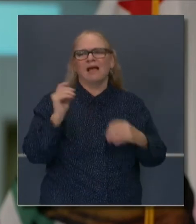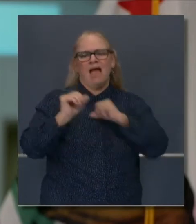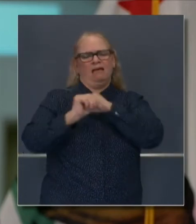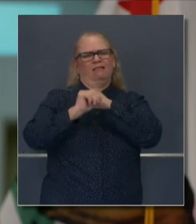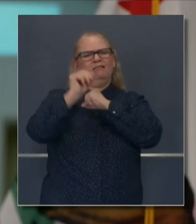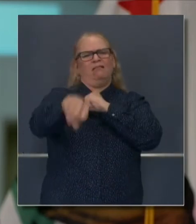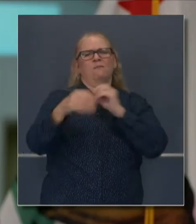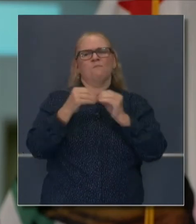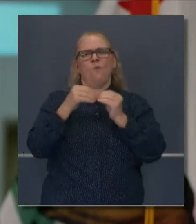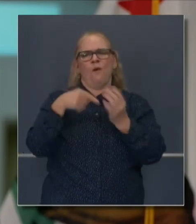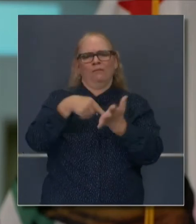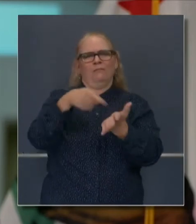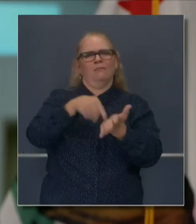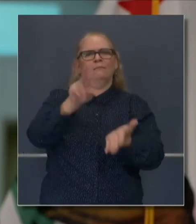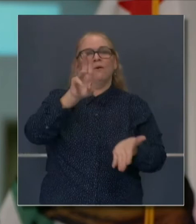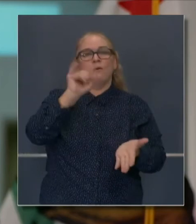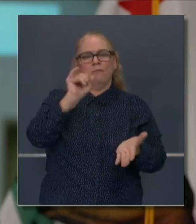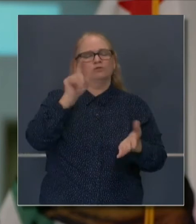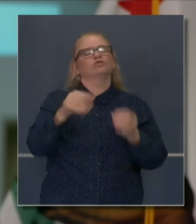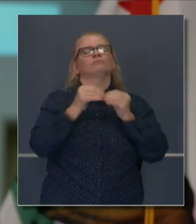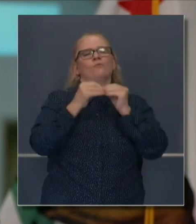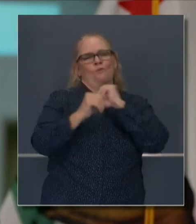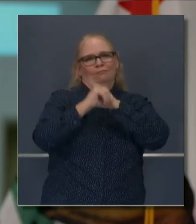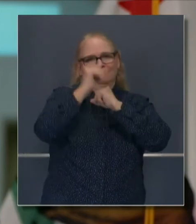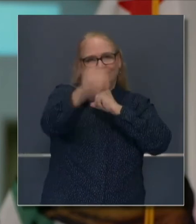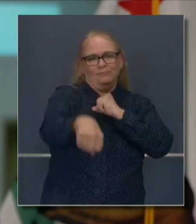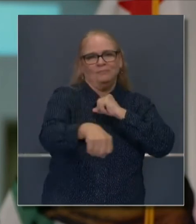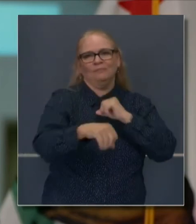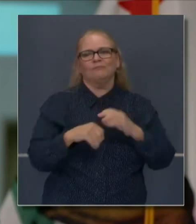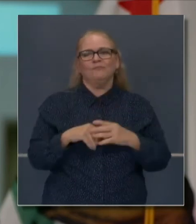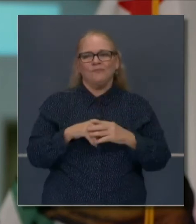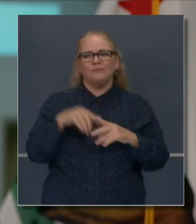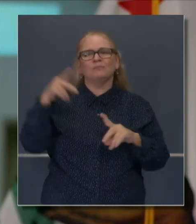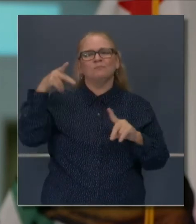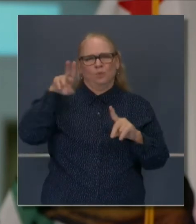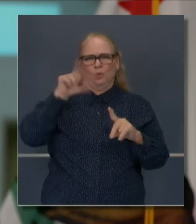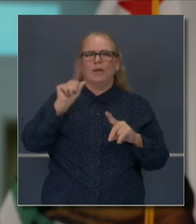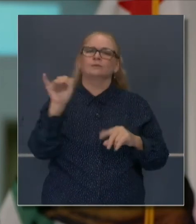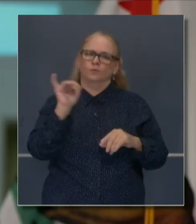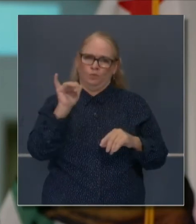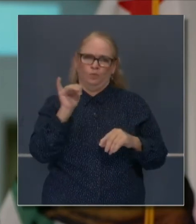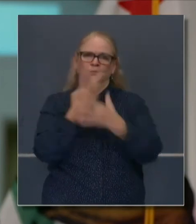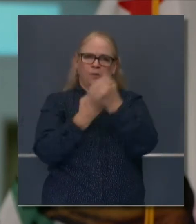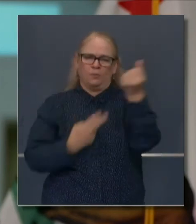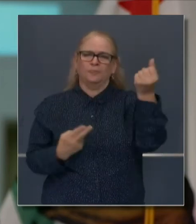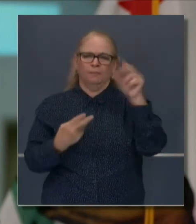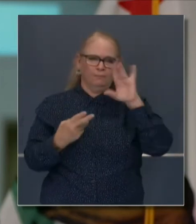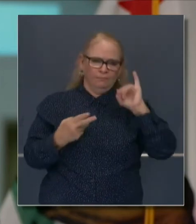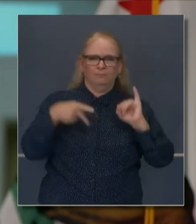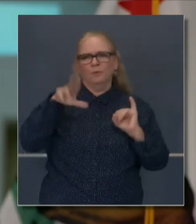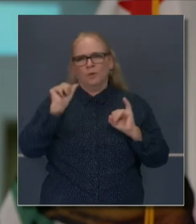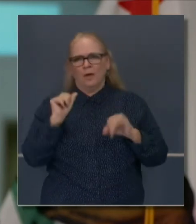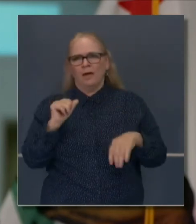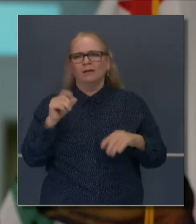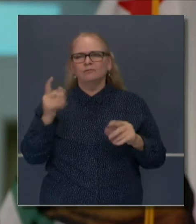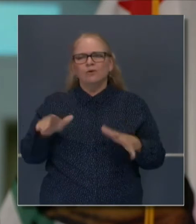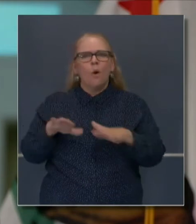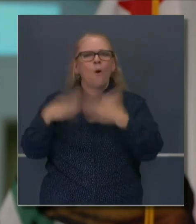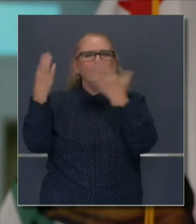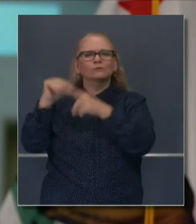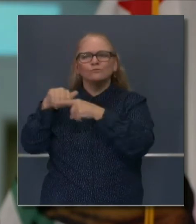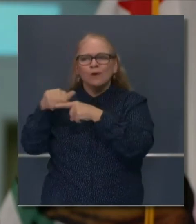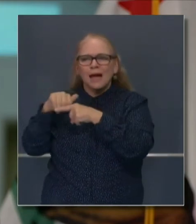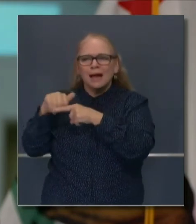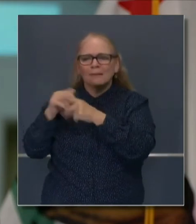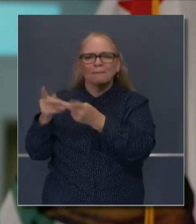including more direct workforce training supports to get people the skills that they need to get back into the economy as quickly